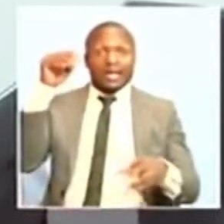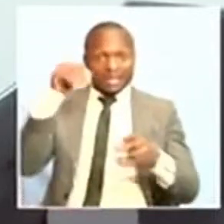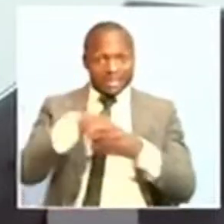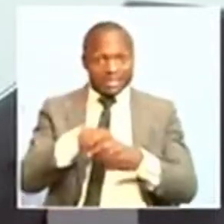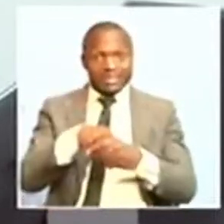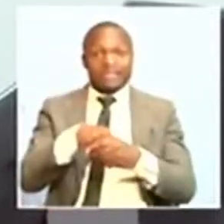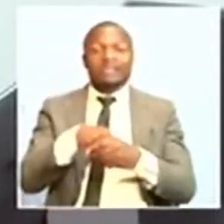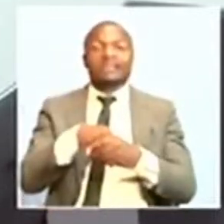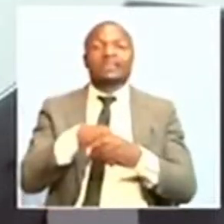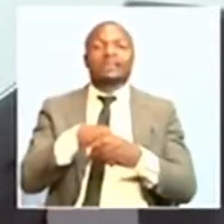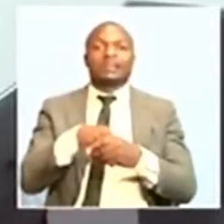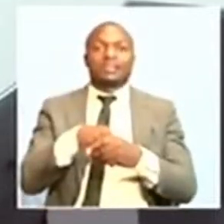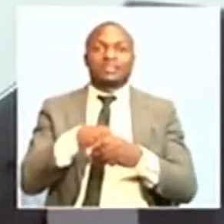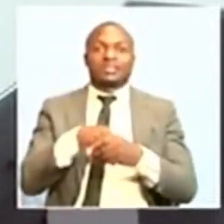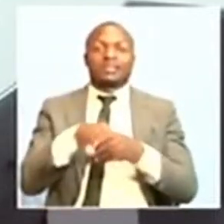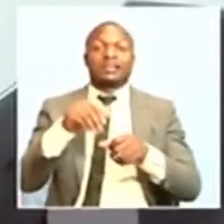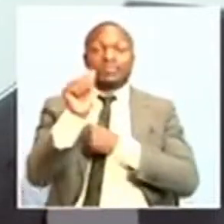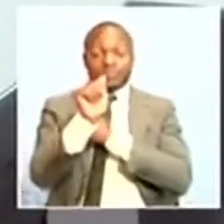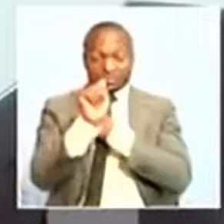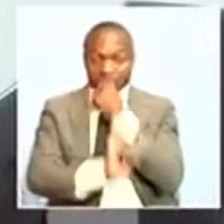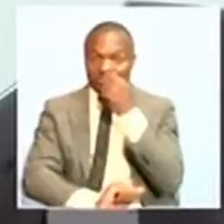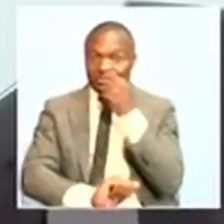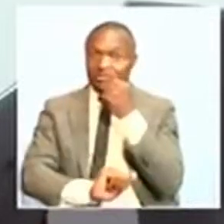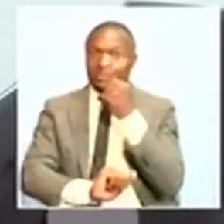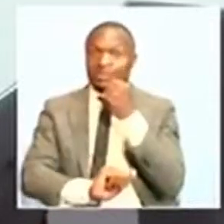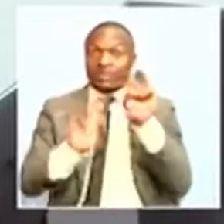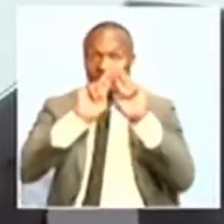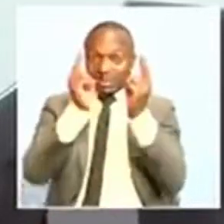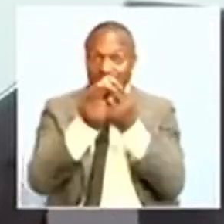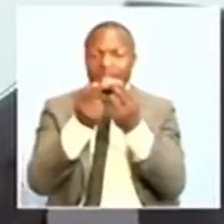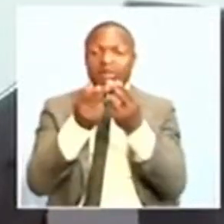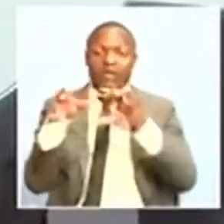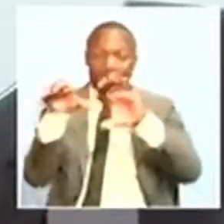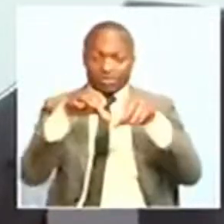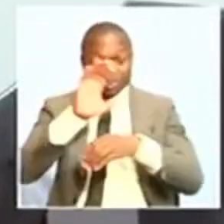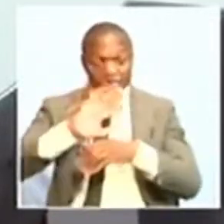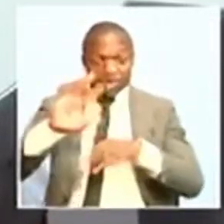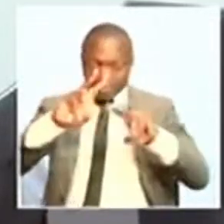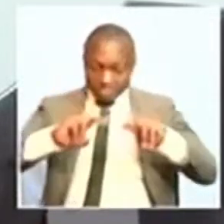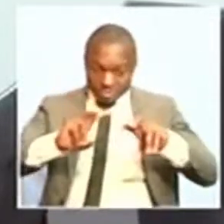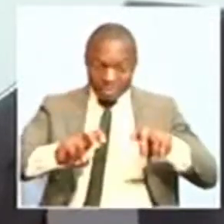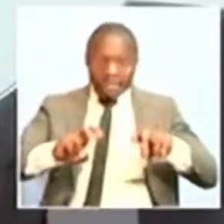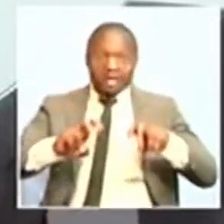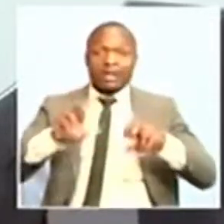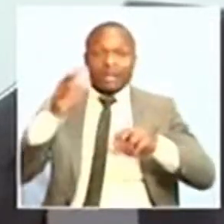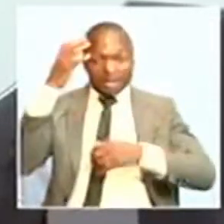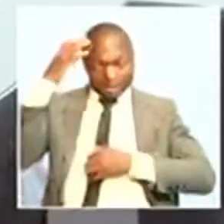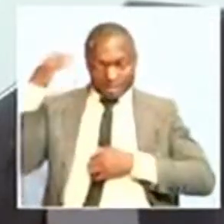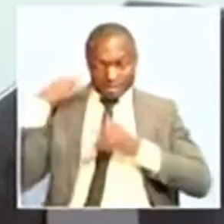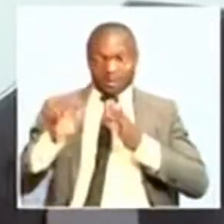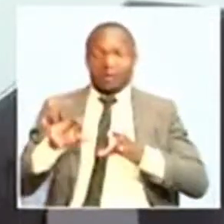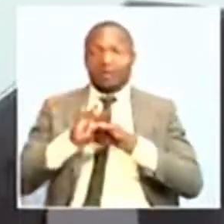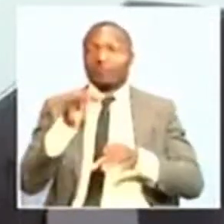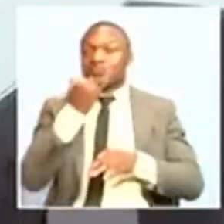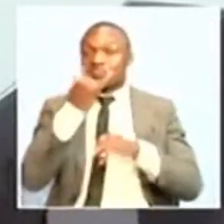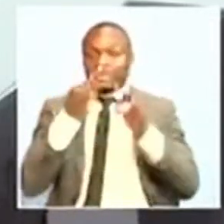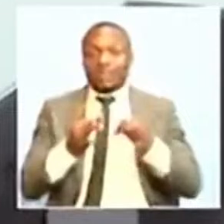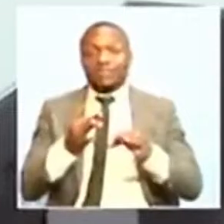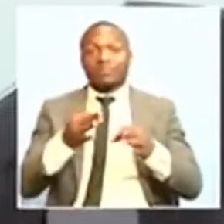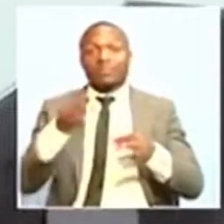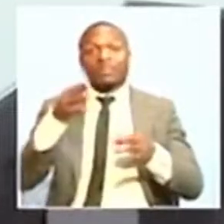also investigations unit. So they do conduct their own investigations, and officers who are found erring, even if the matter has not gone to